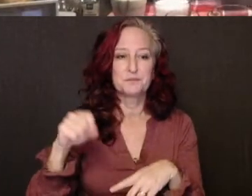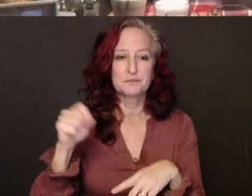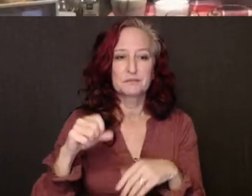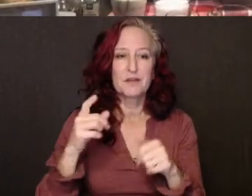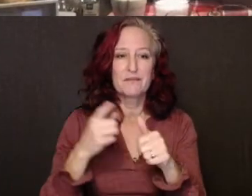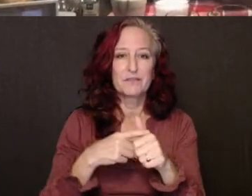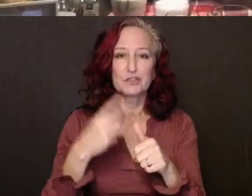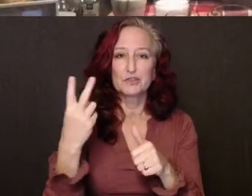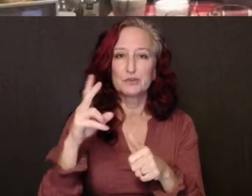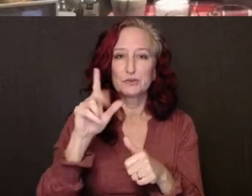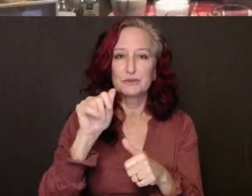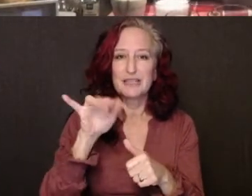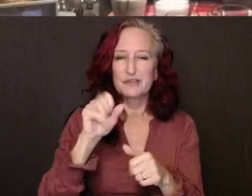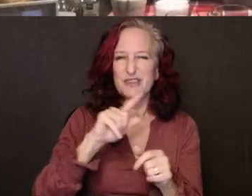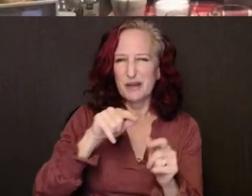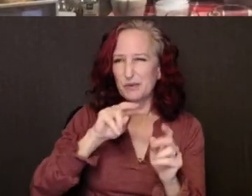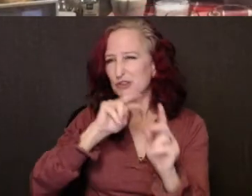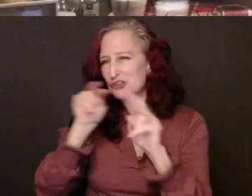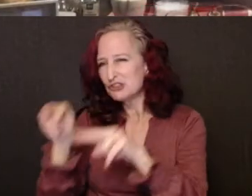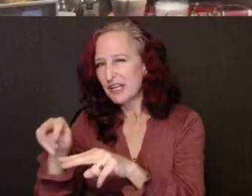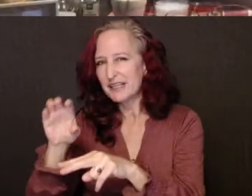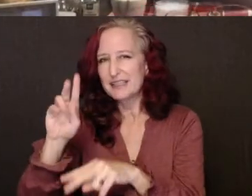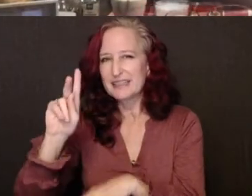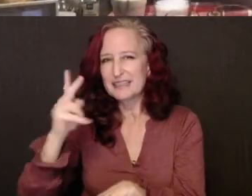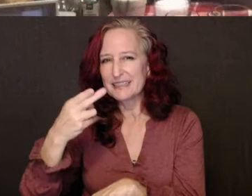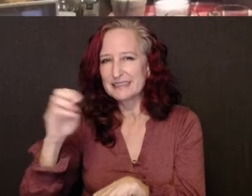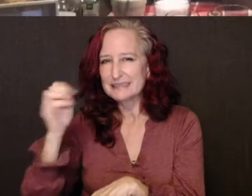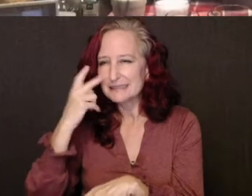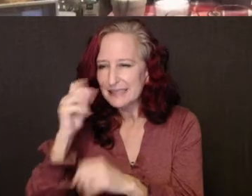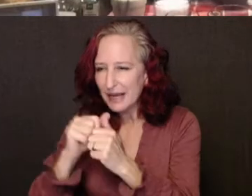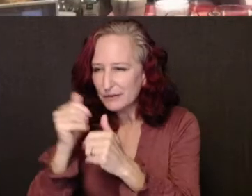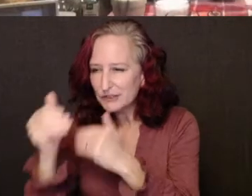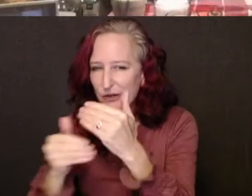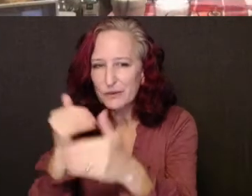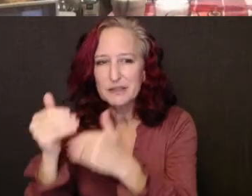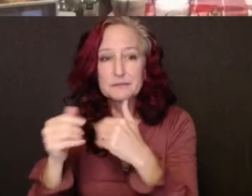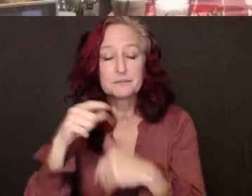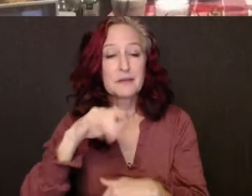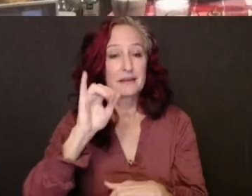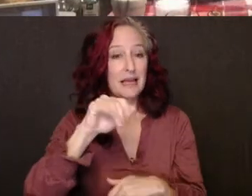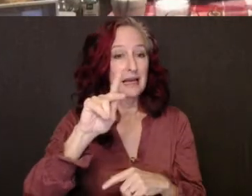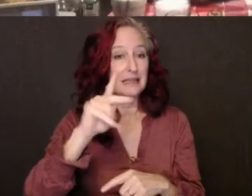I usually get Tazo in Whole Foods or wherever, and that's a great option as well.